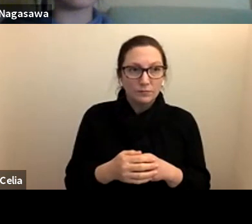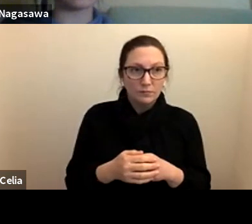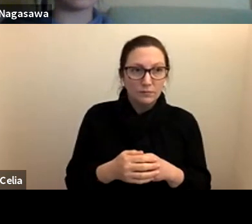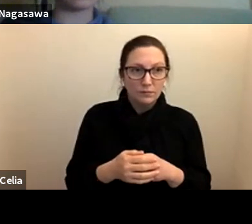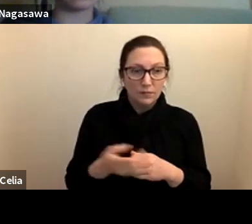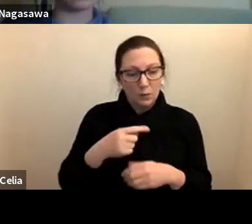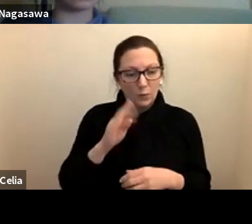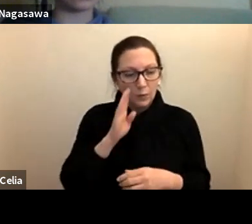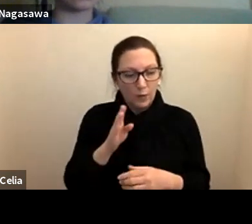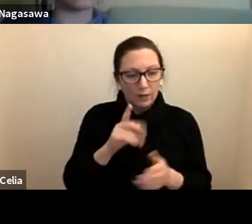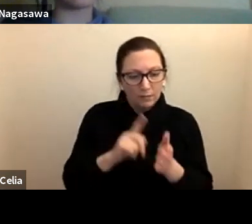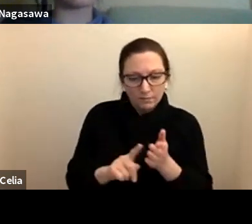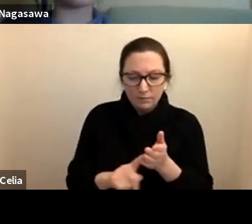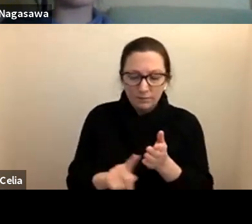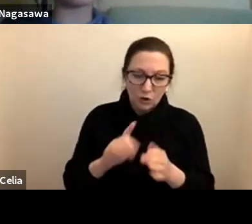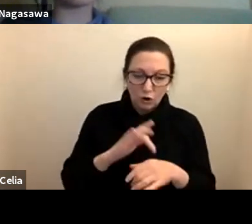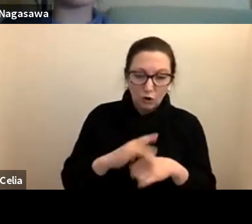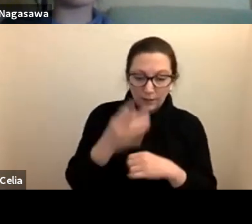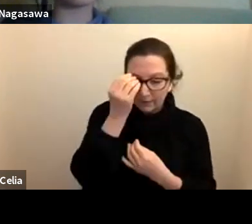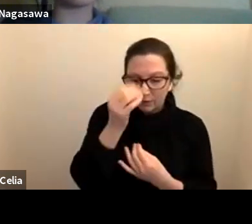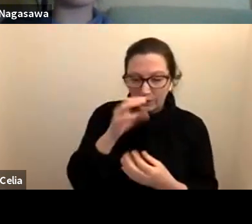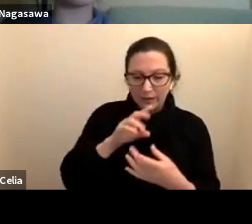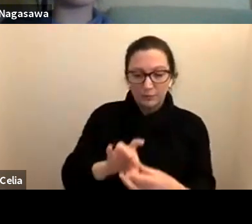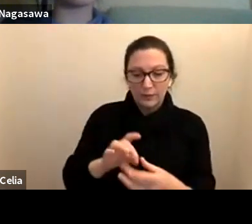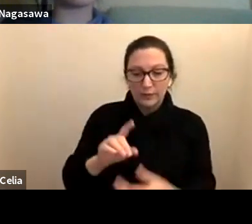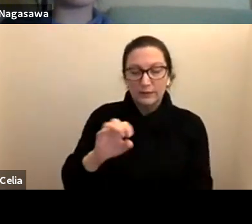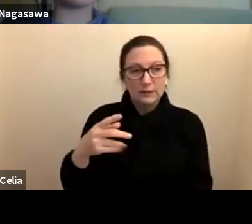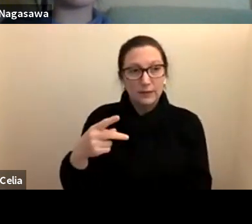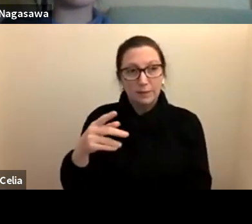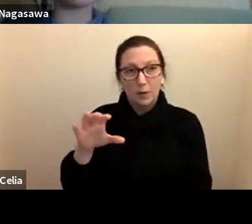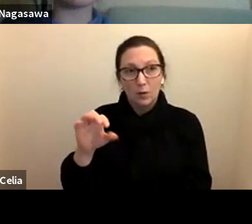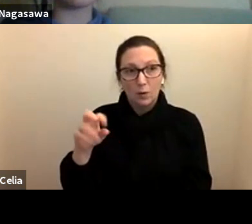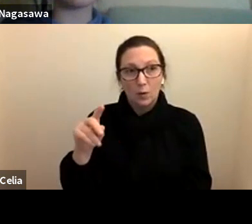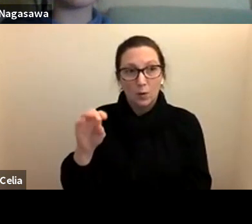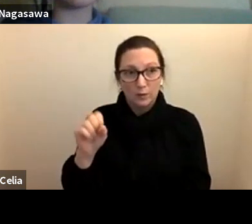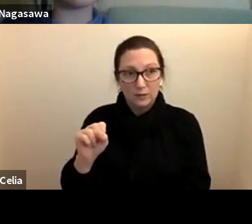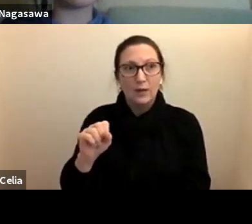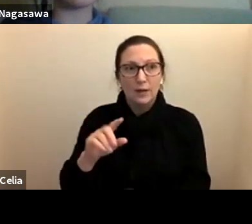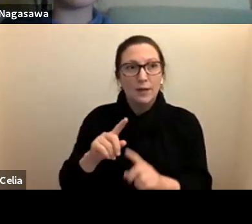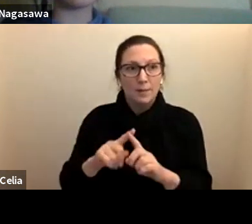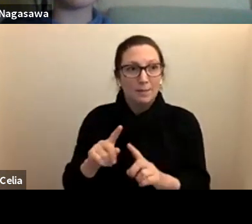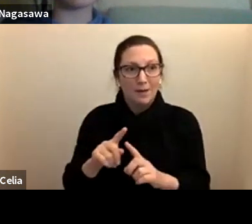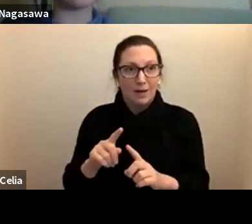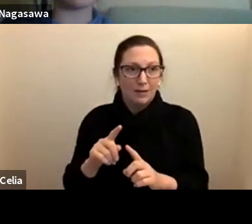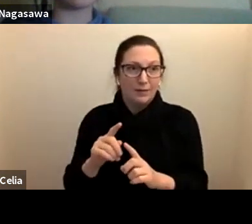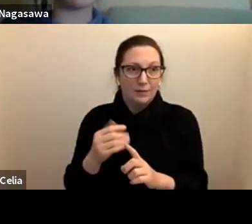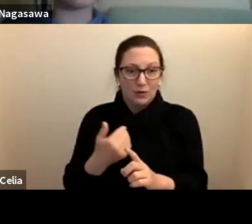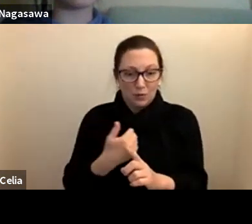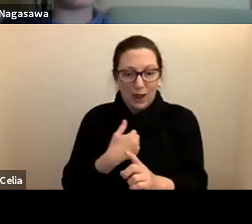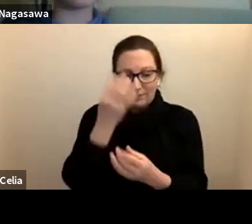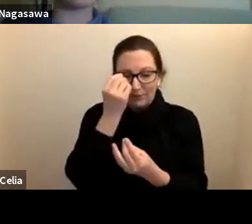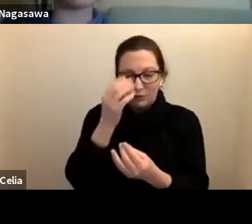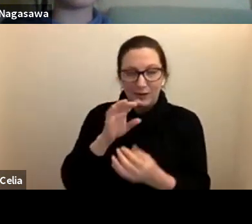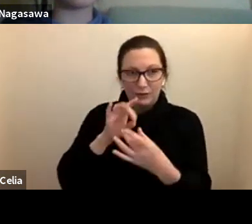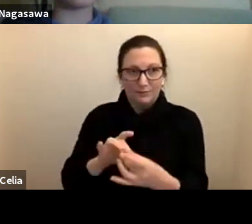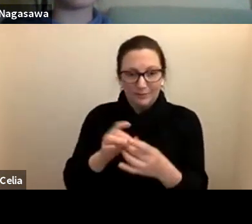around zip codes, you are seeing zip codes that talk about, single digit students. And I think that the opportunity